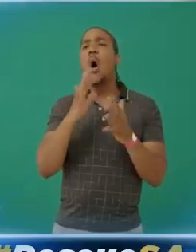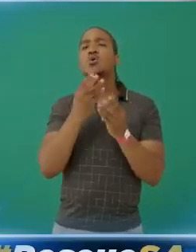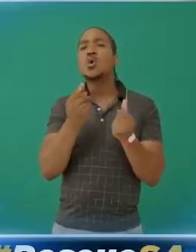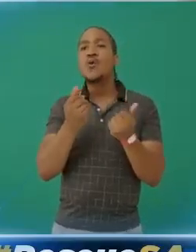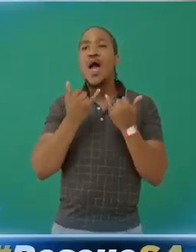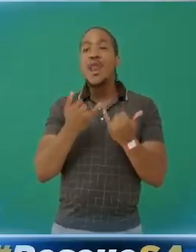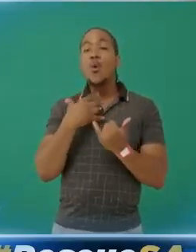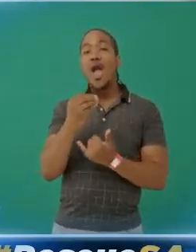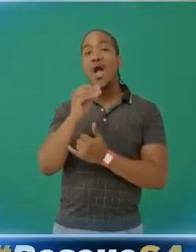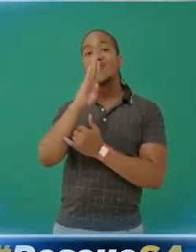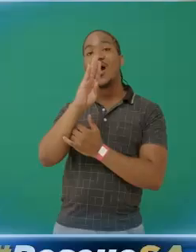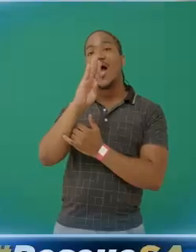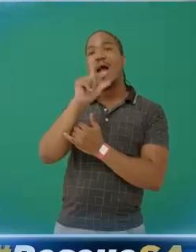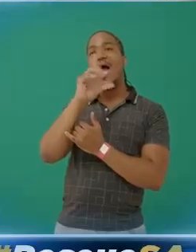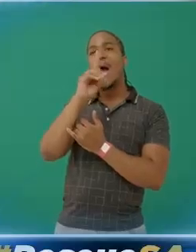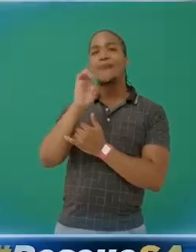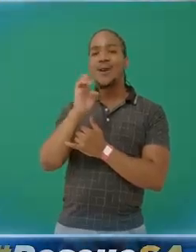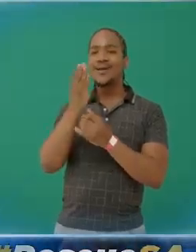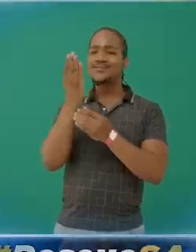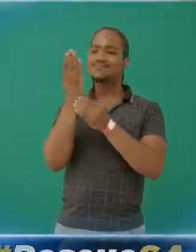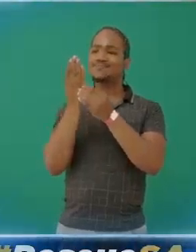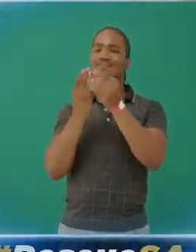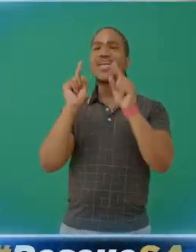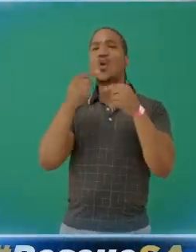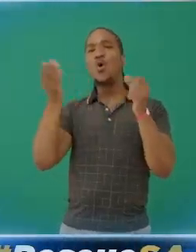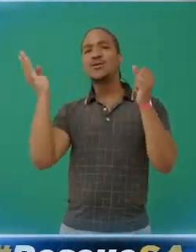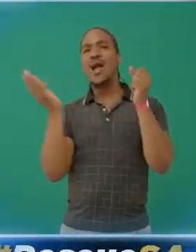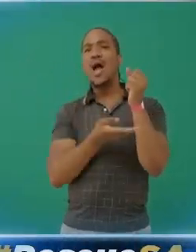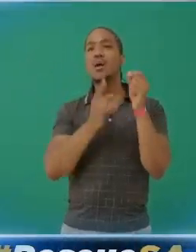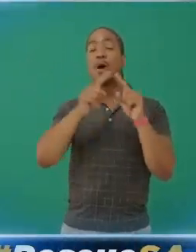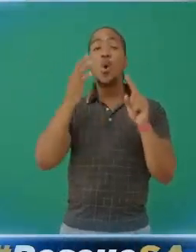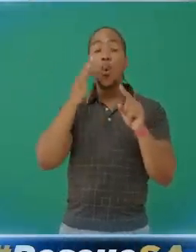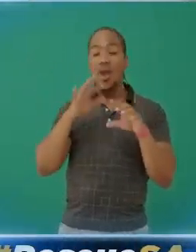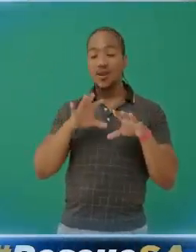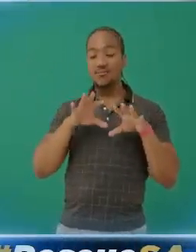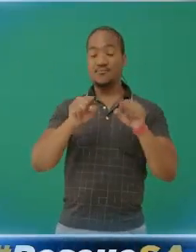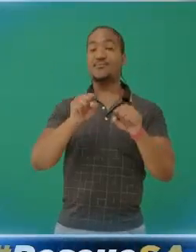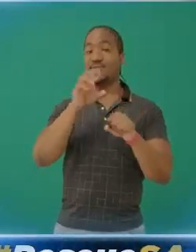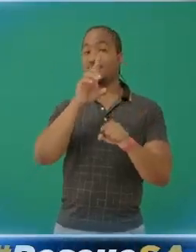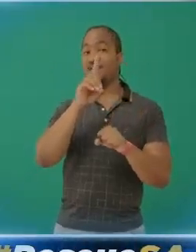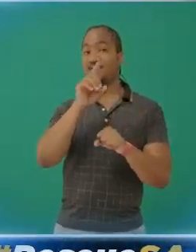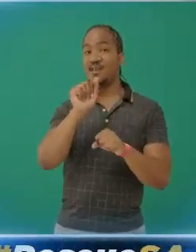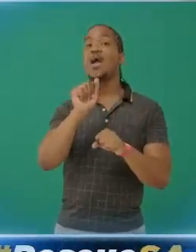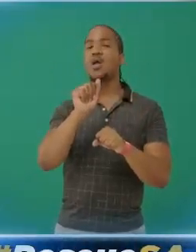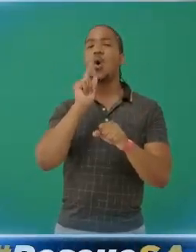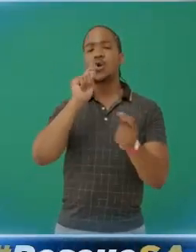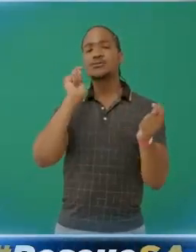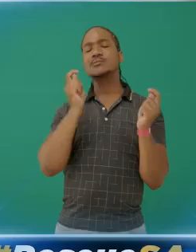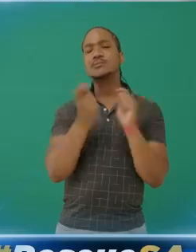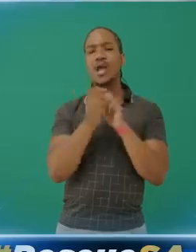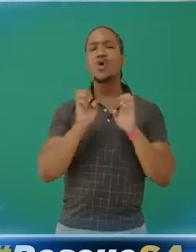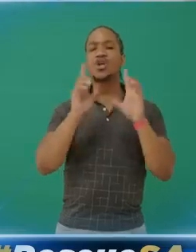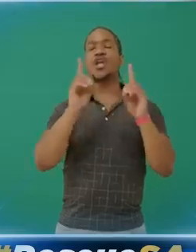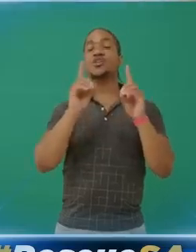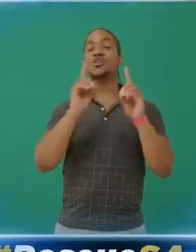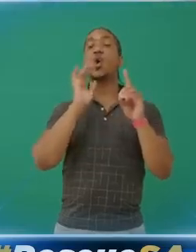is blunt, a blade that is not cutting. When the DA takes over, we are going to transform the education sector. We're going to